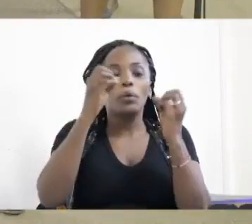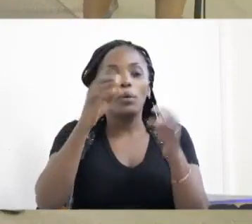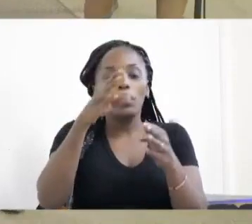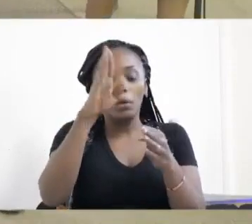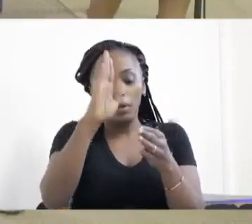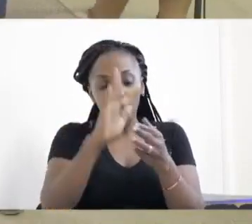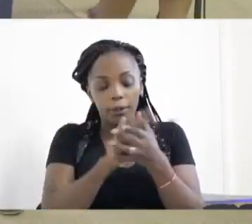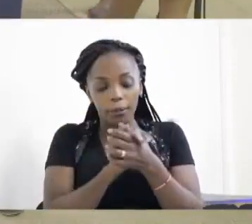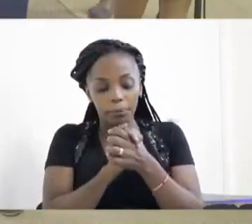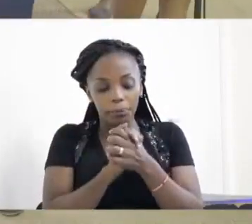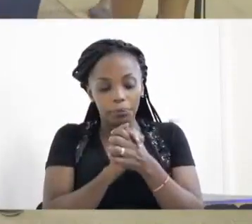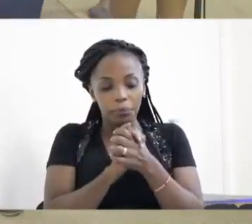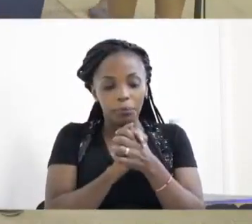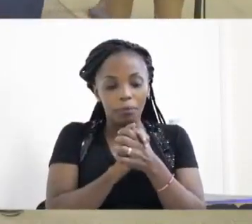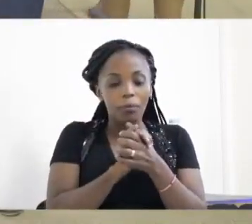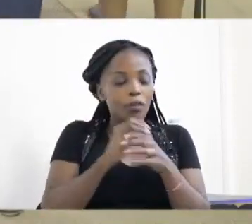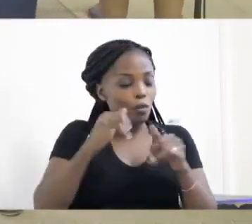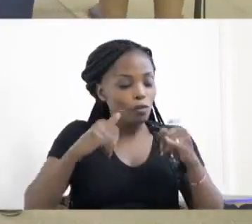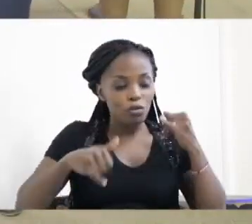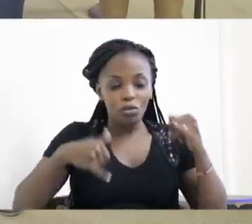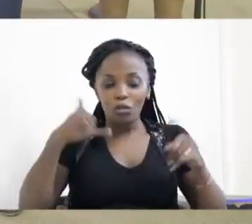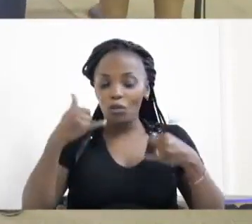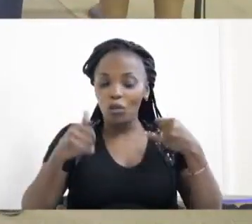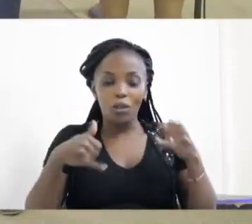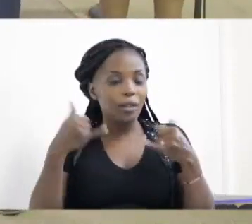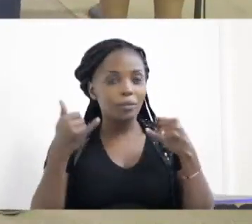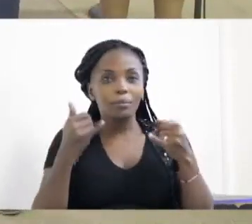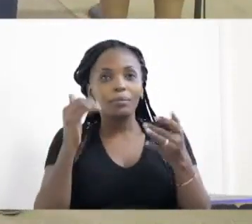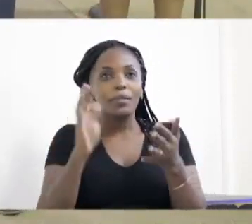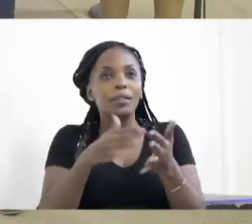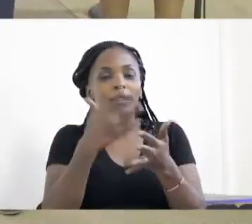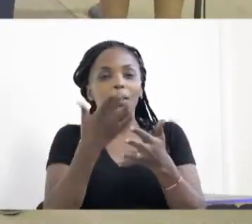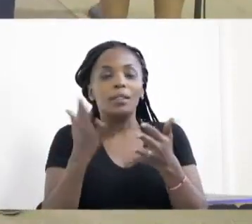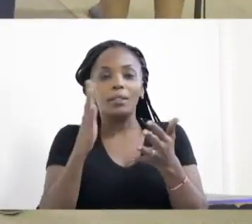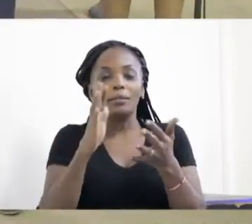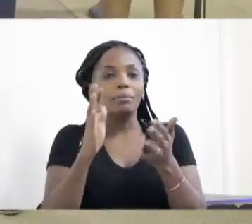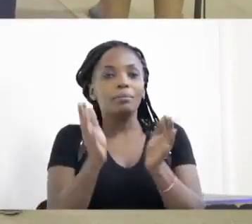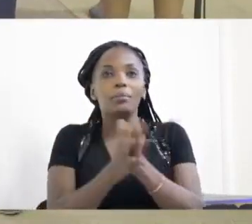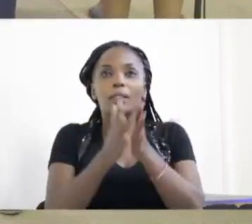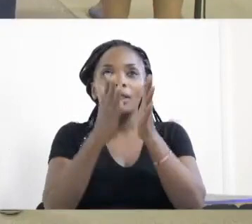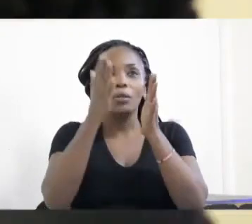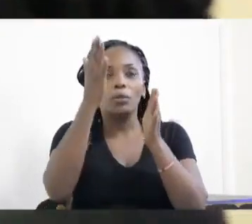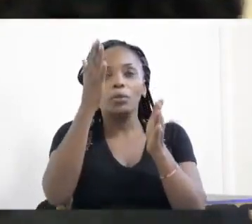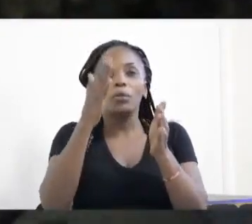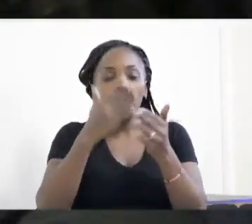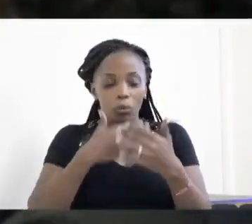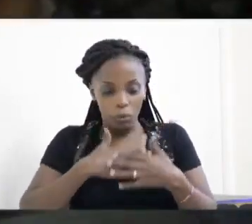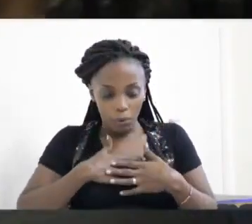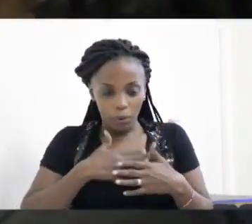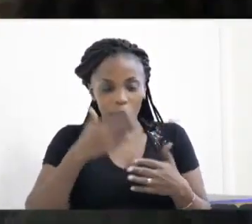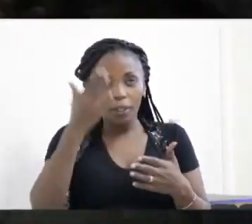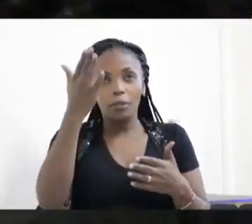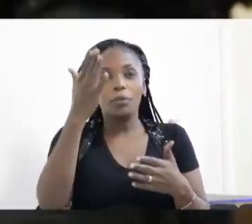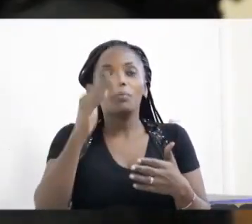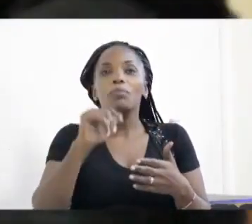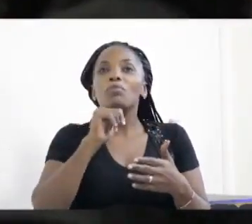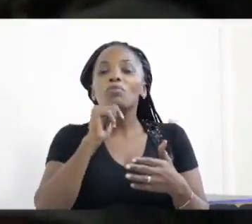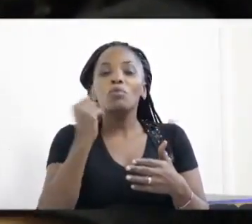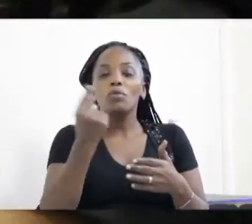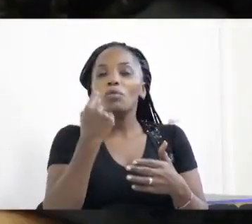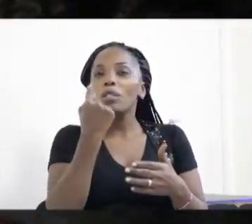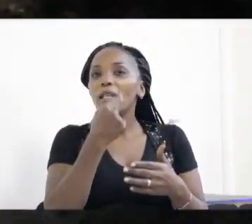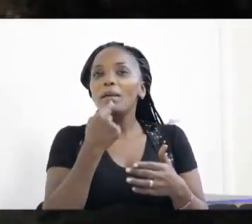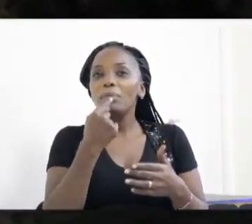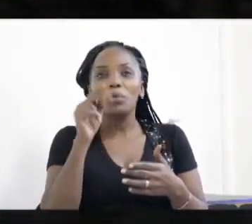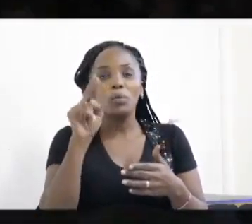God. And it is a joy to sing songs of praise to you, to honor you, not just with our